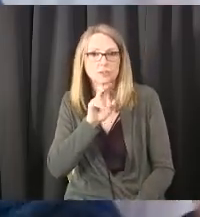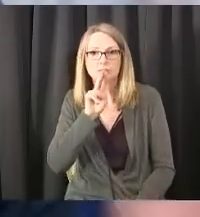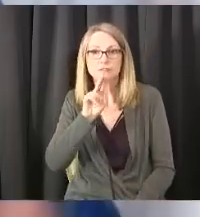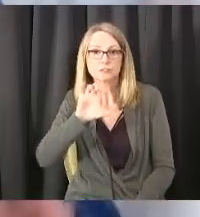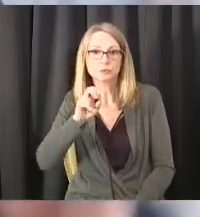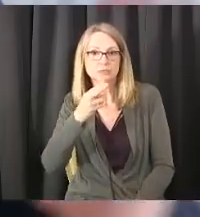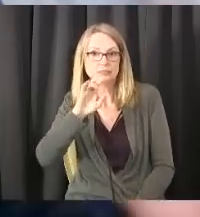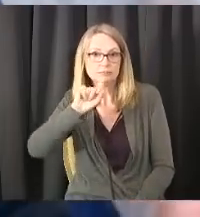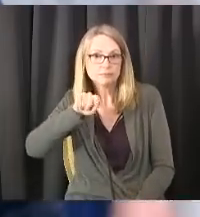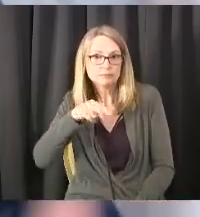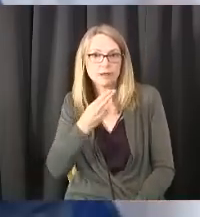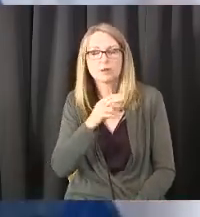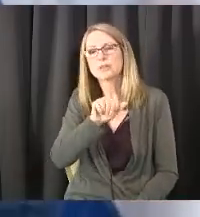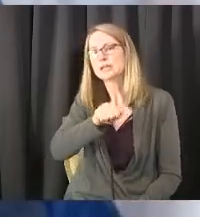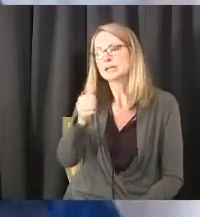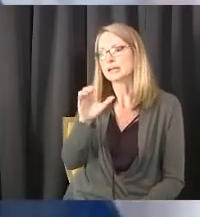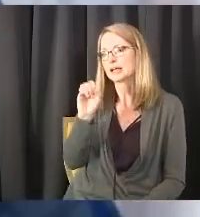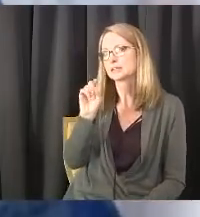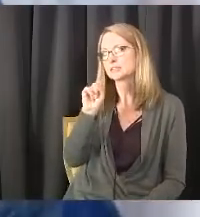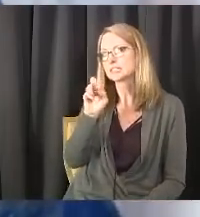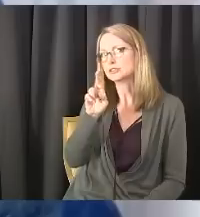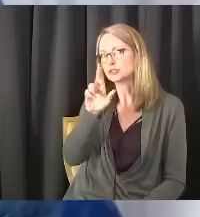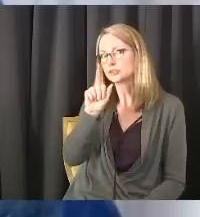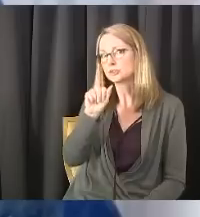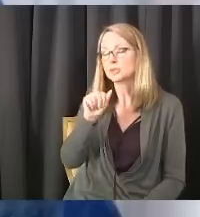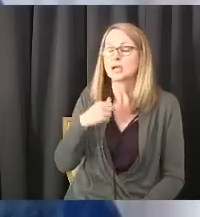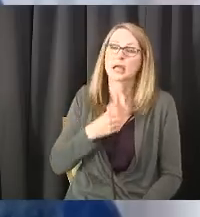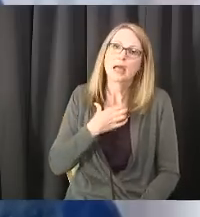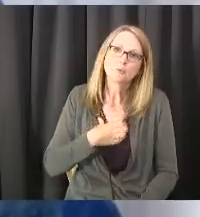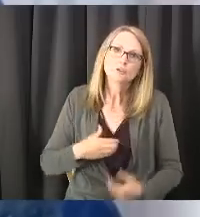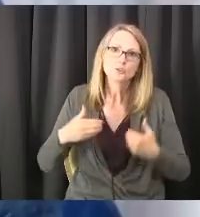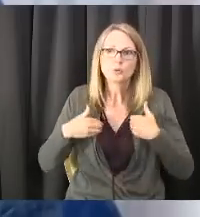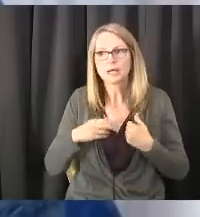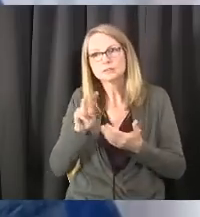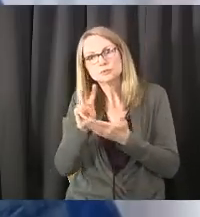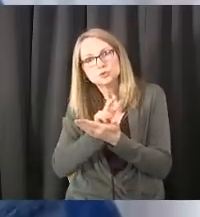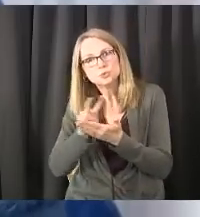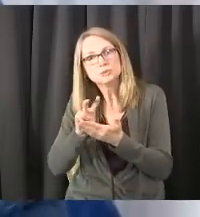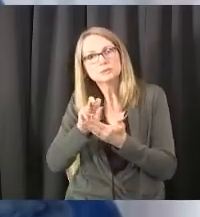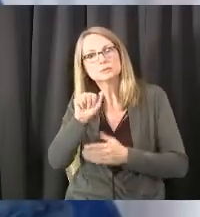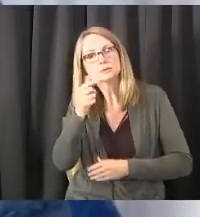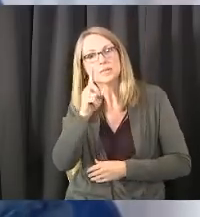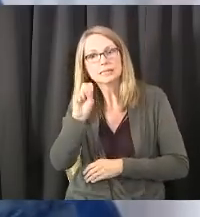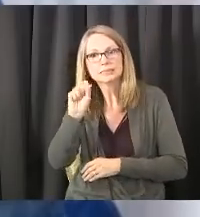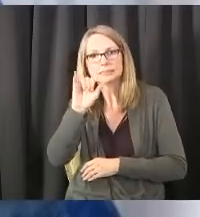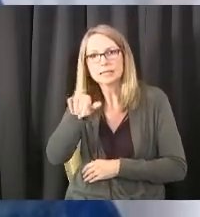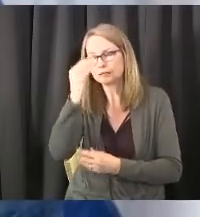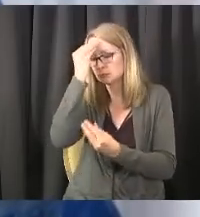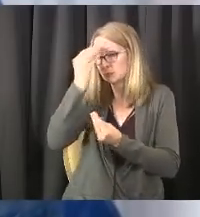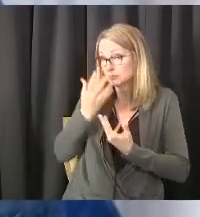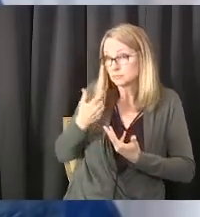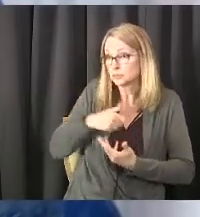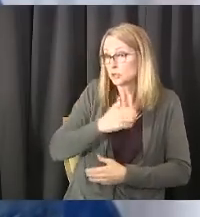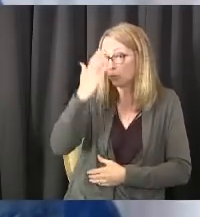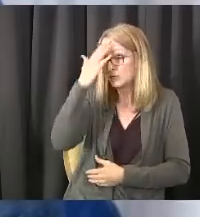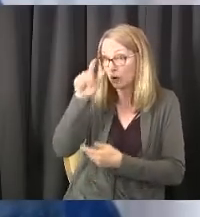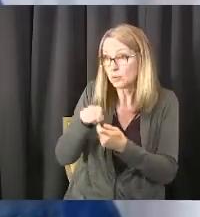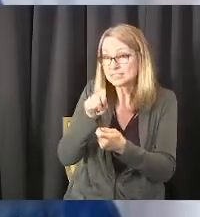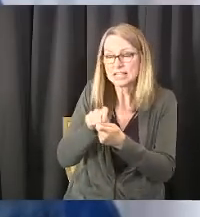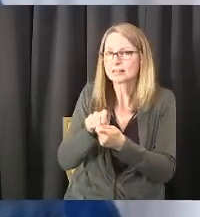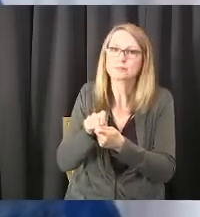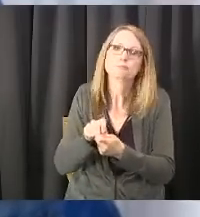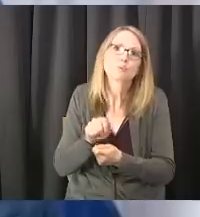a 2-week leeway or a 10-day leeway so that we can scale that up. But our priority in Colorado has always been to